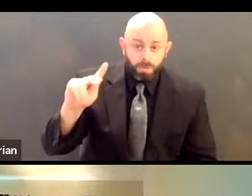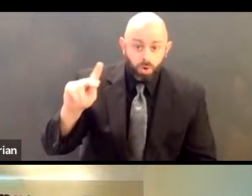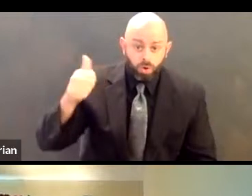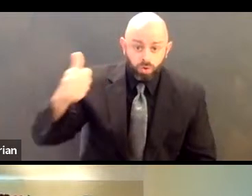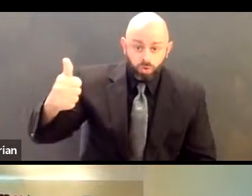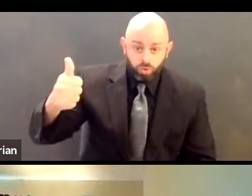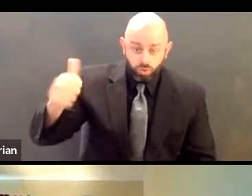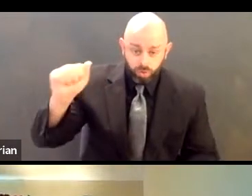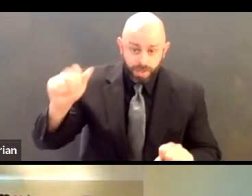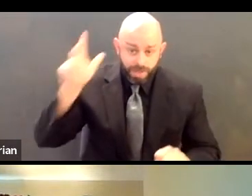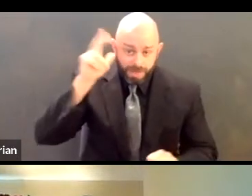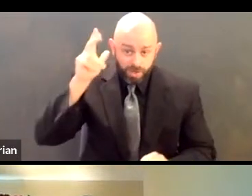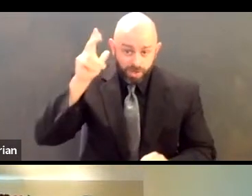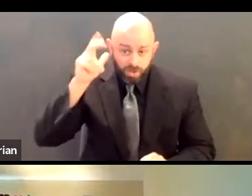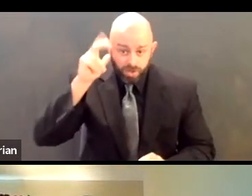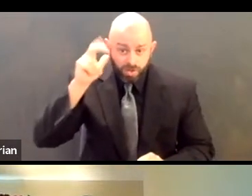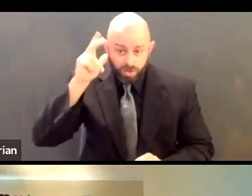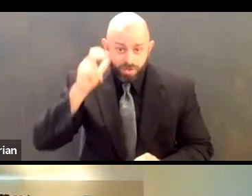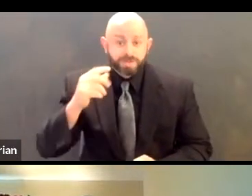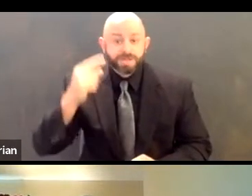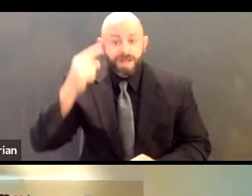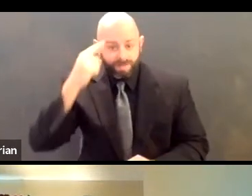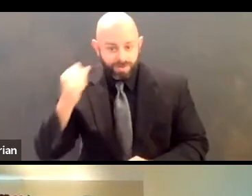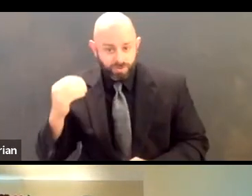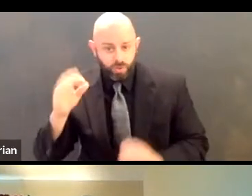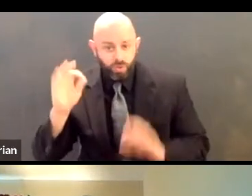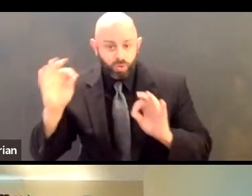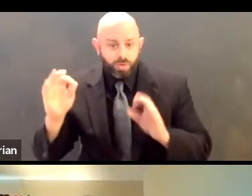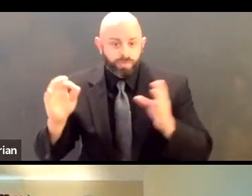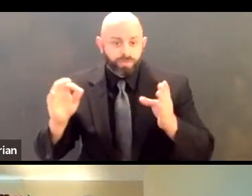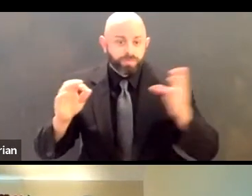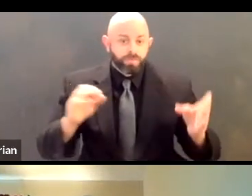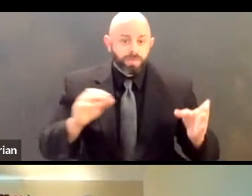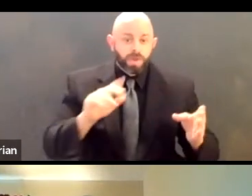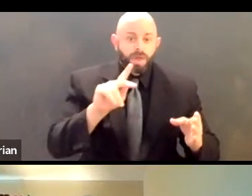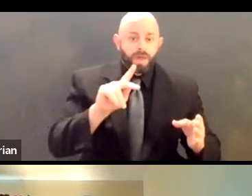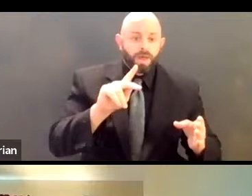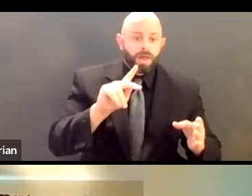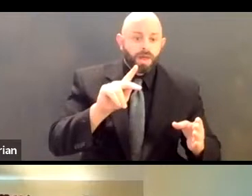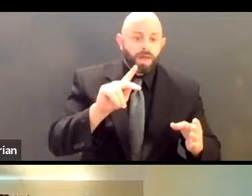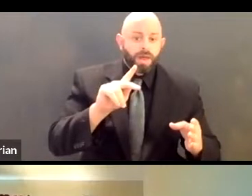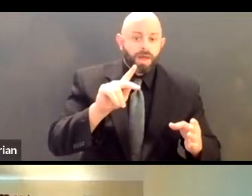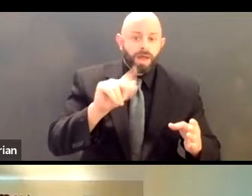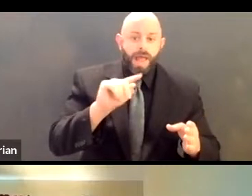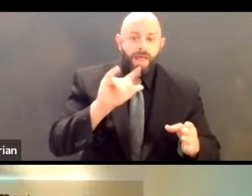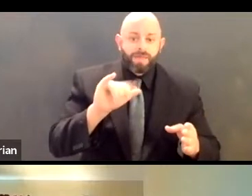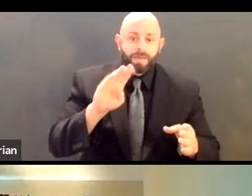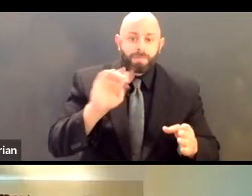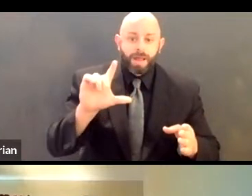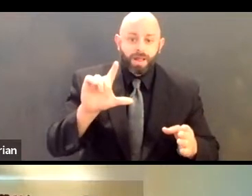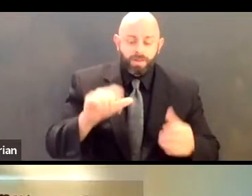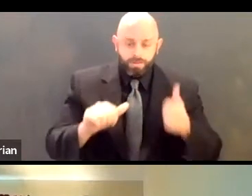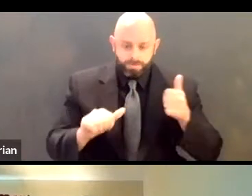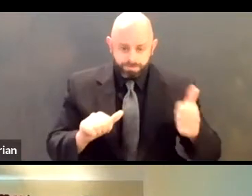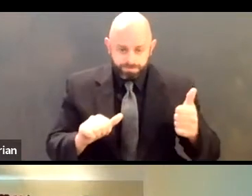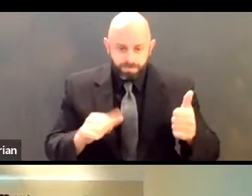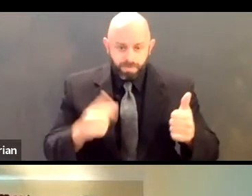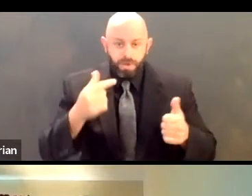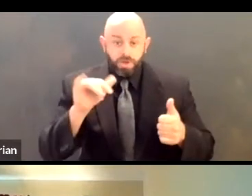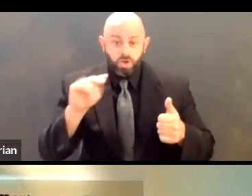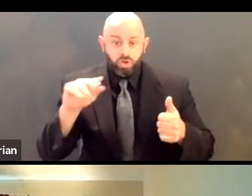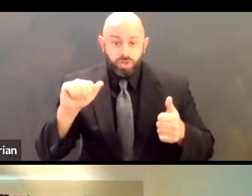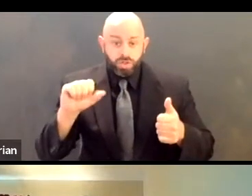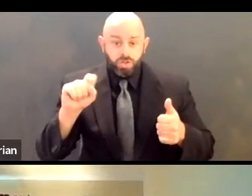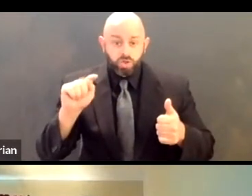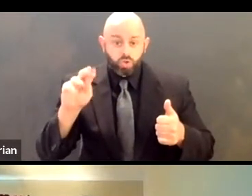Yes. Fantastic. I think so. Awesome. Kathy Deal? Yes, I'm here. Gina Streedy?